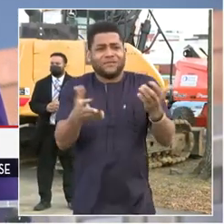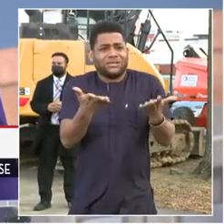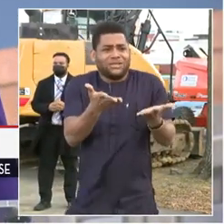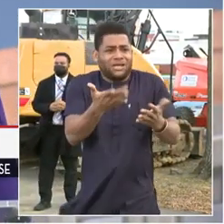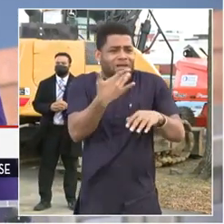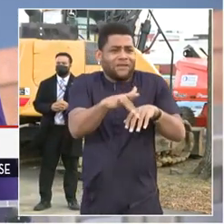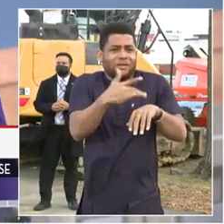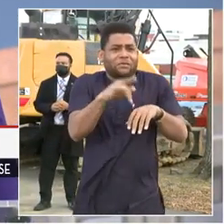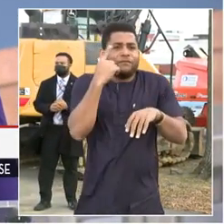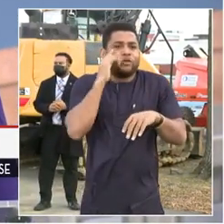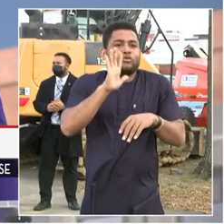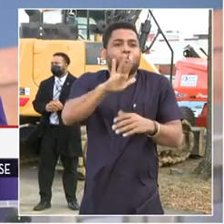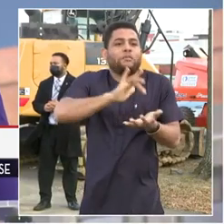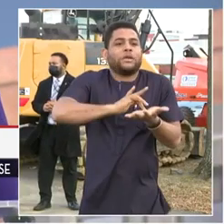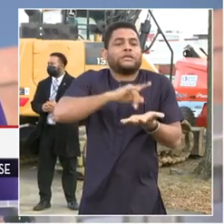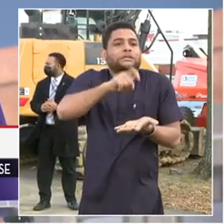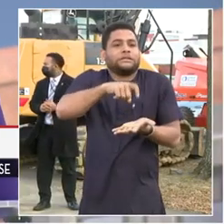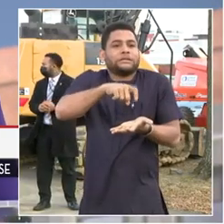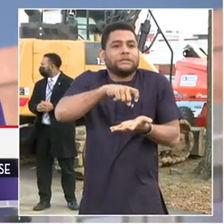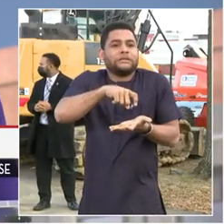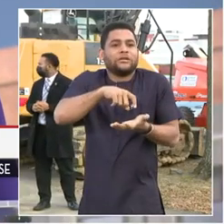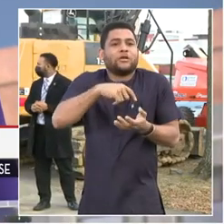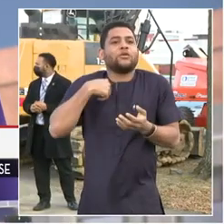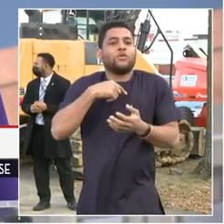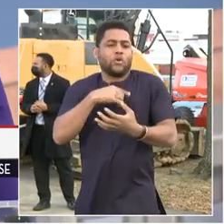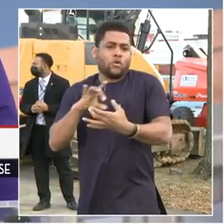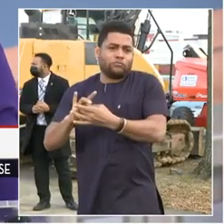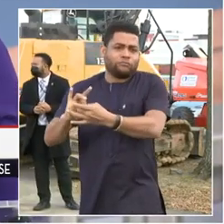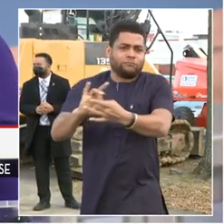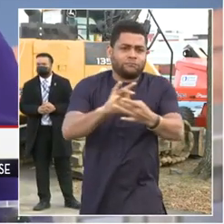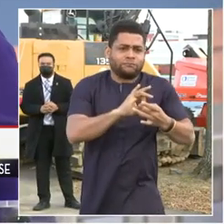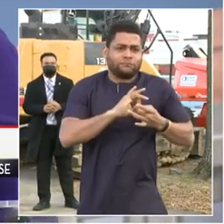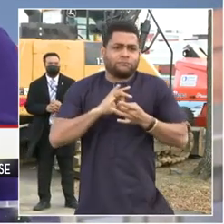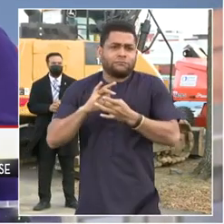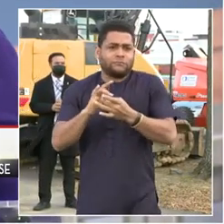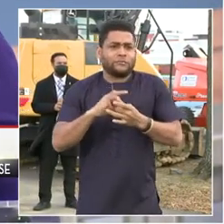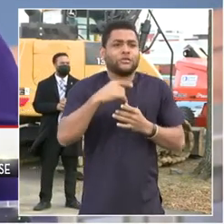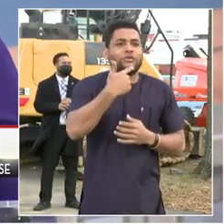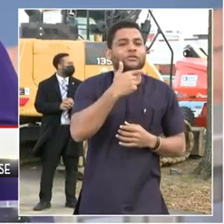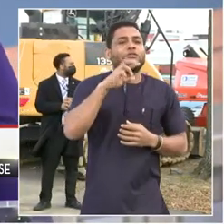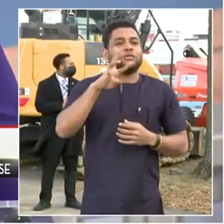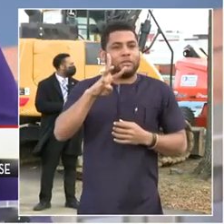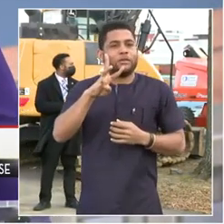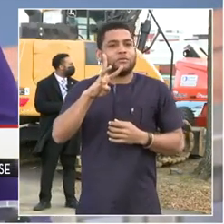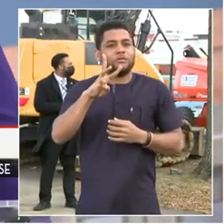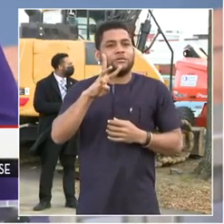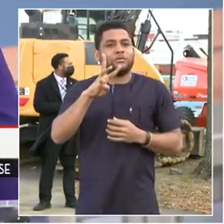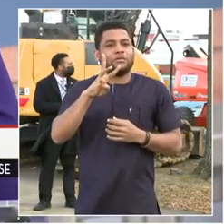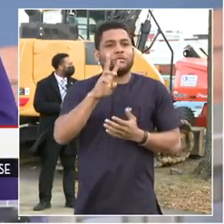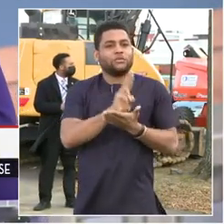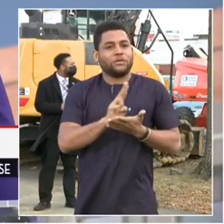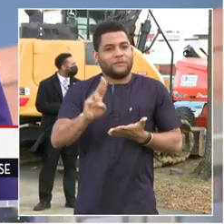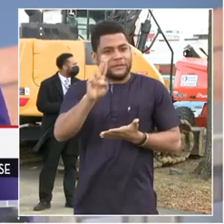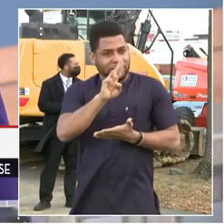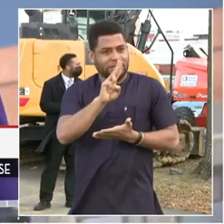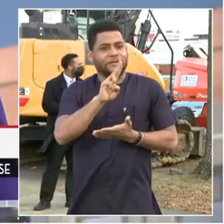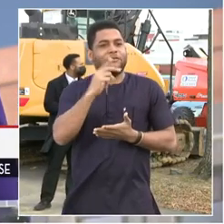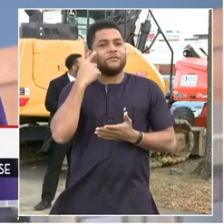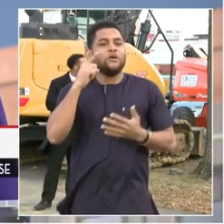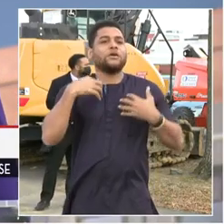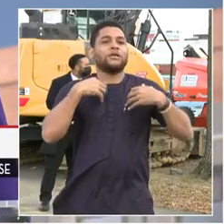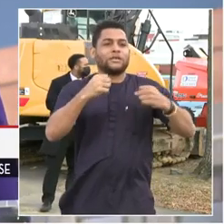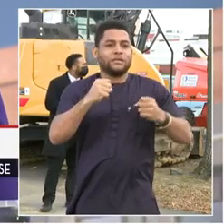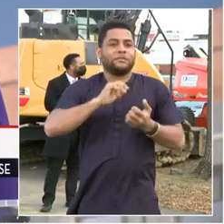coordination with the GW School of Medicine and Health Sciences. In addition to everything else, we will have access to the